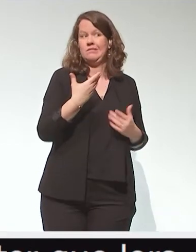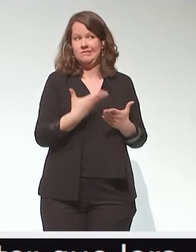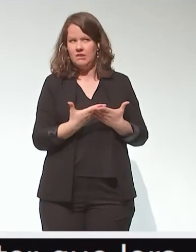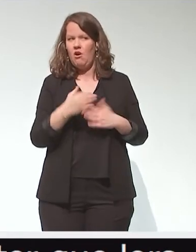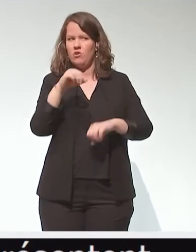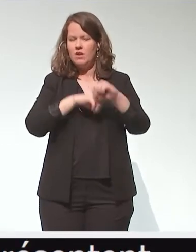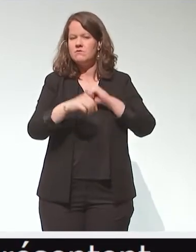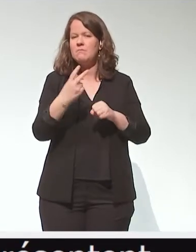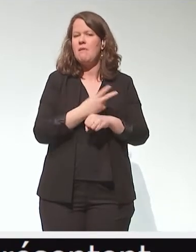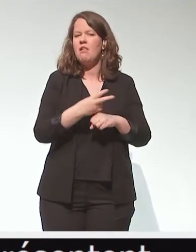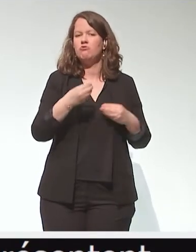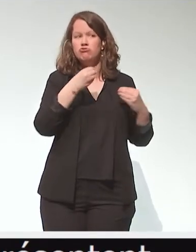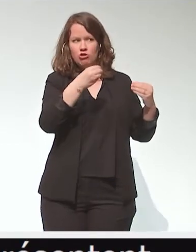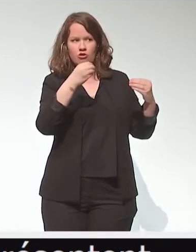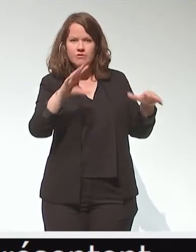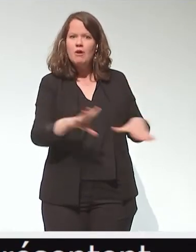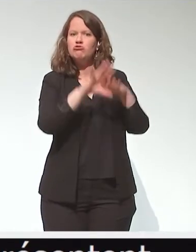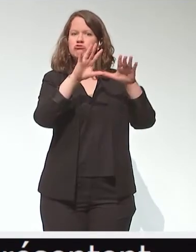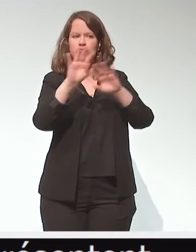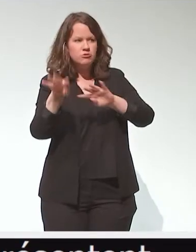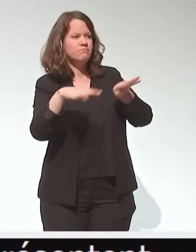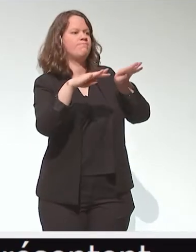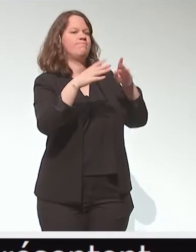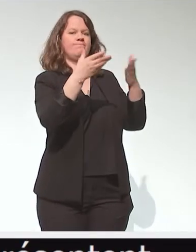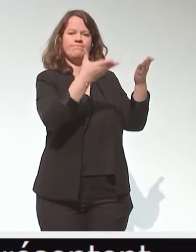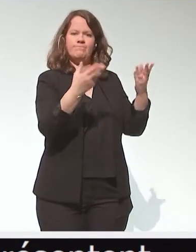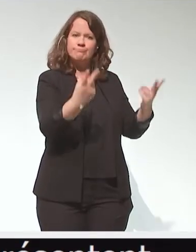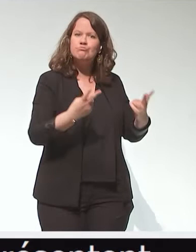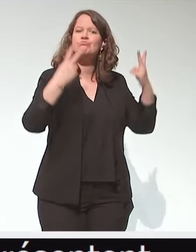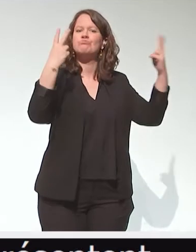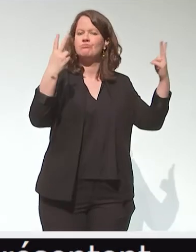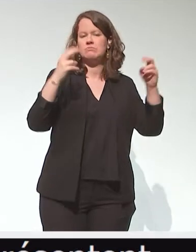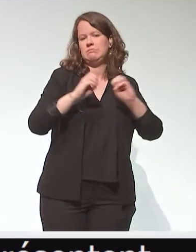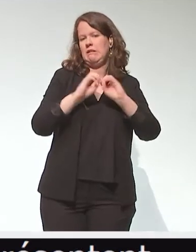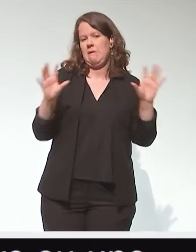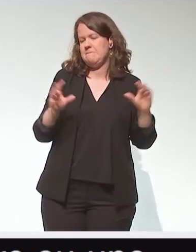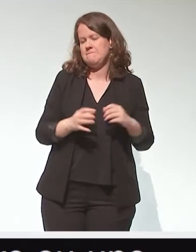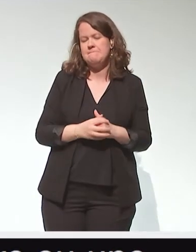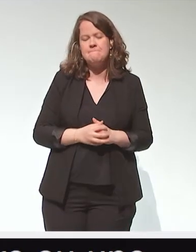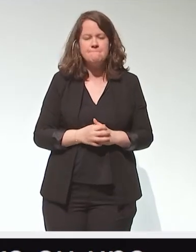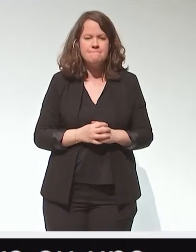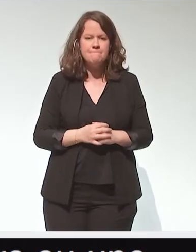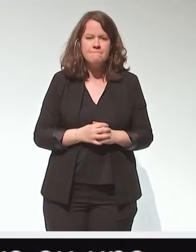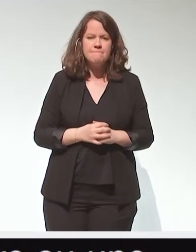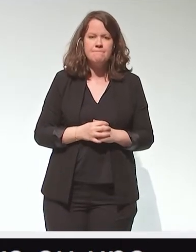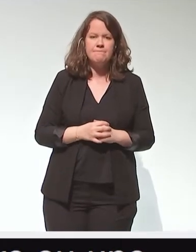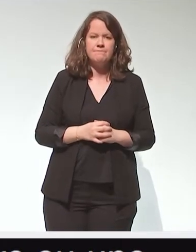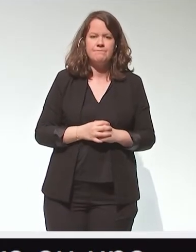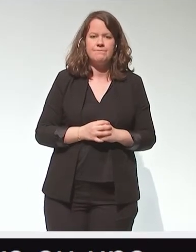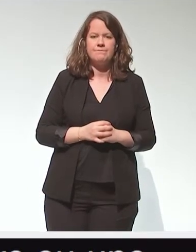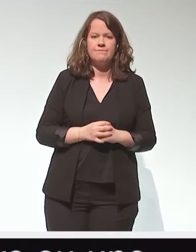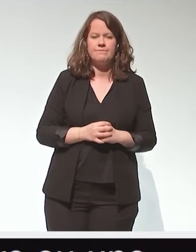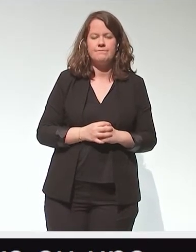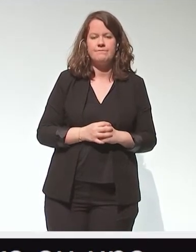performing businesses on the inclusion front. And I think that from a communications perspective, this is a very interesting